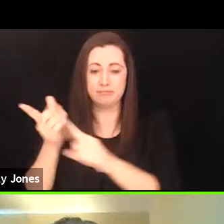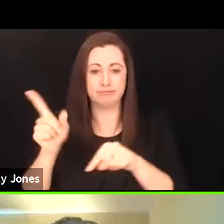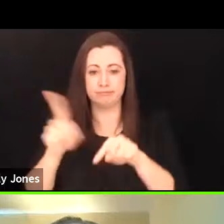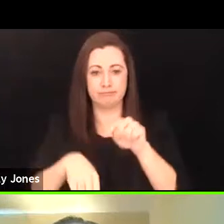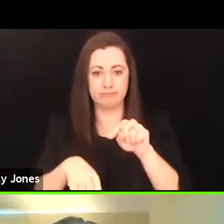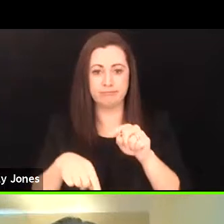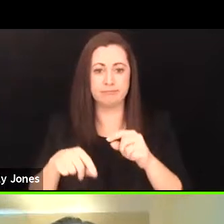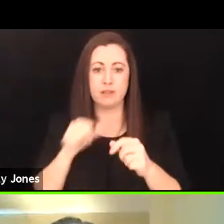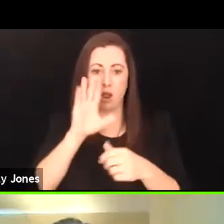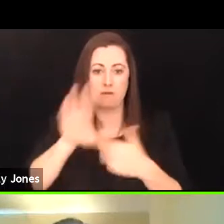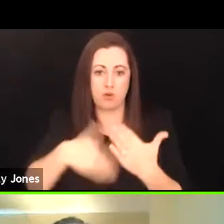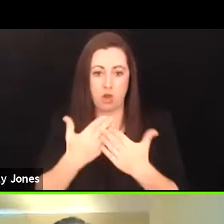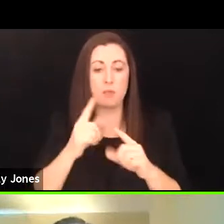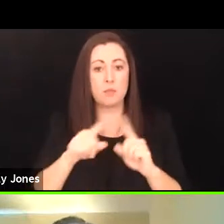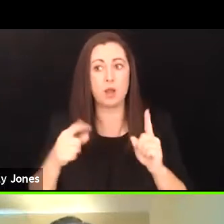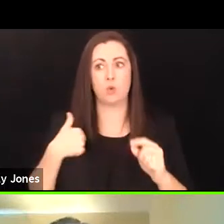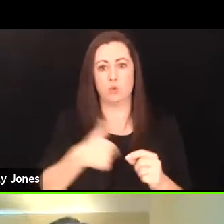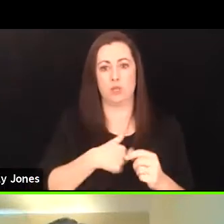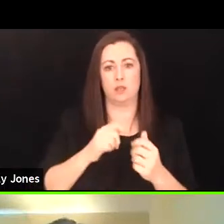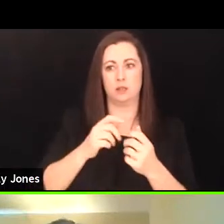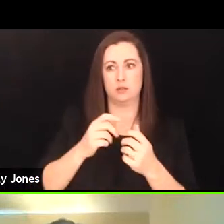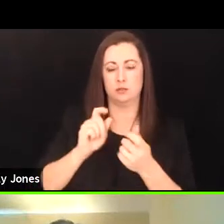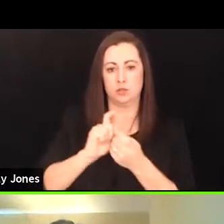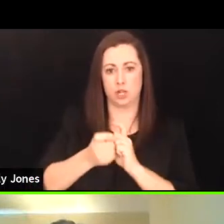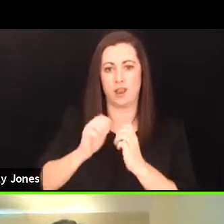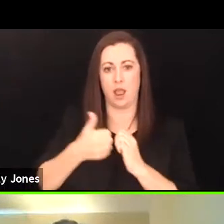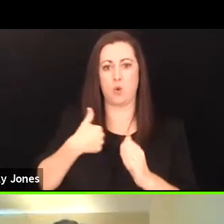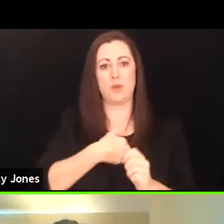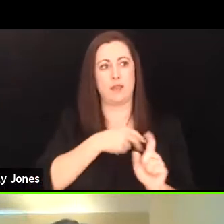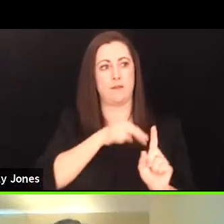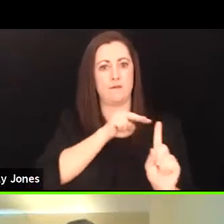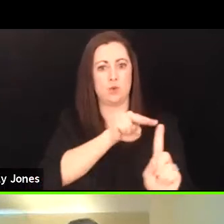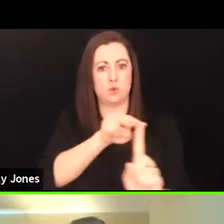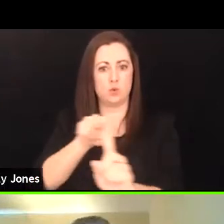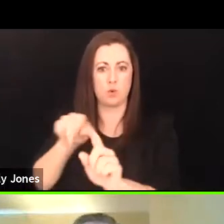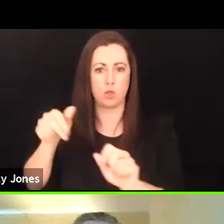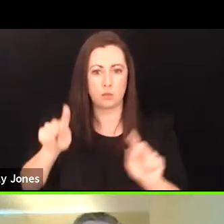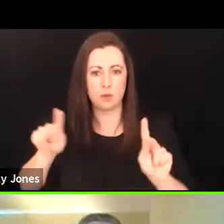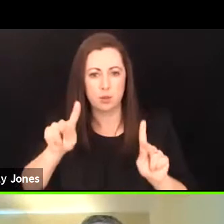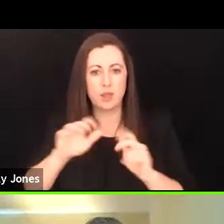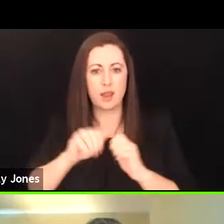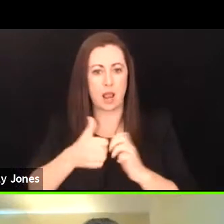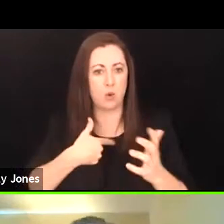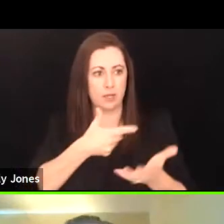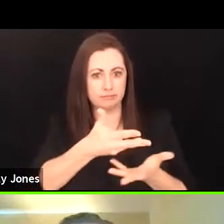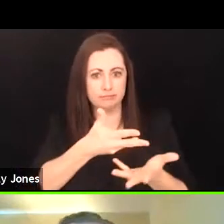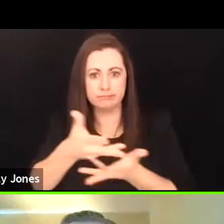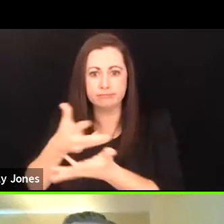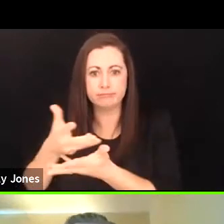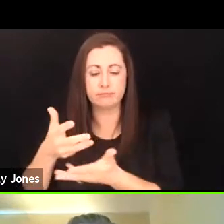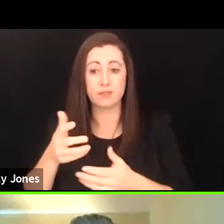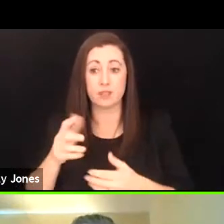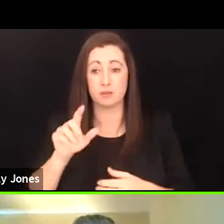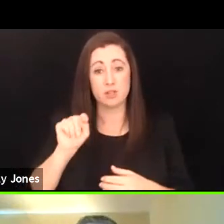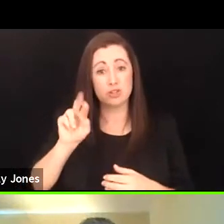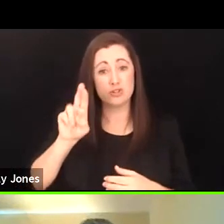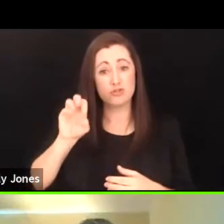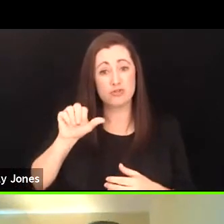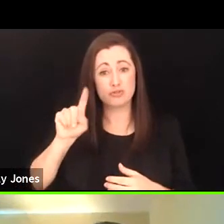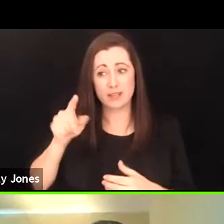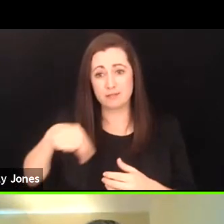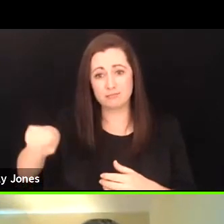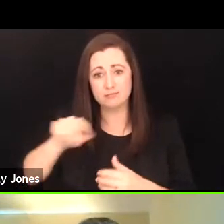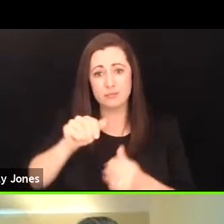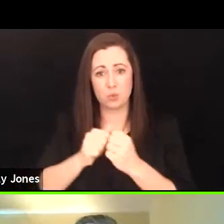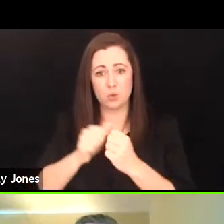we see others and the way that we interact with others. You know, treat everyone with dignity and respect.